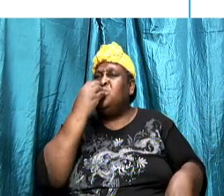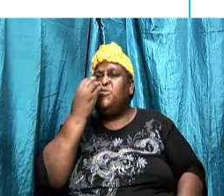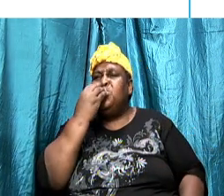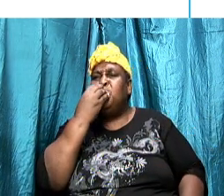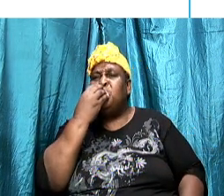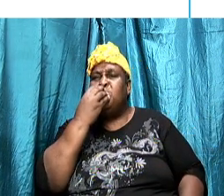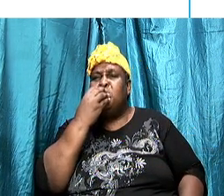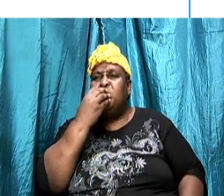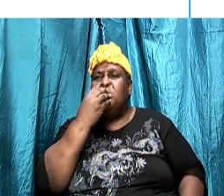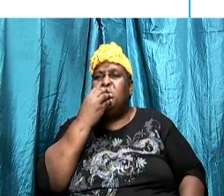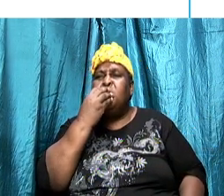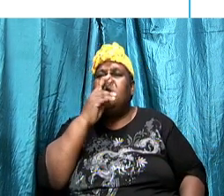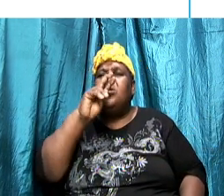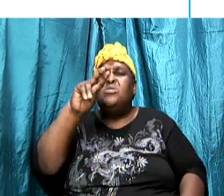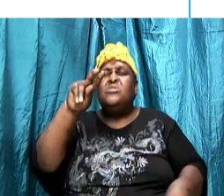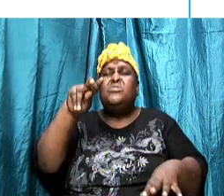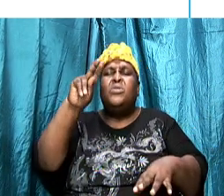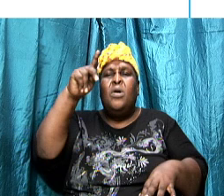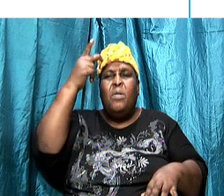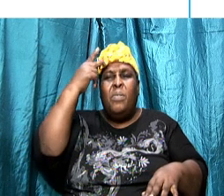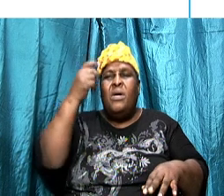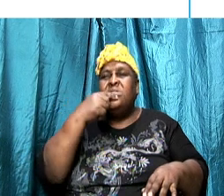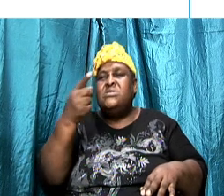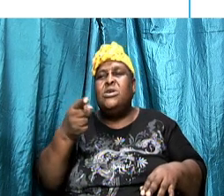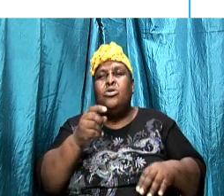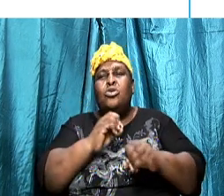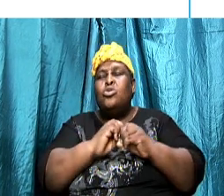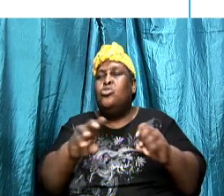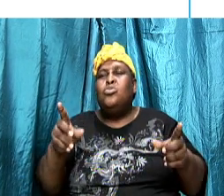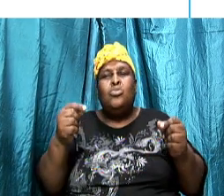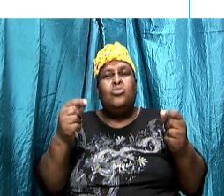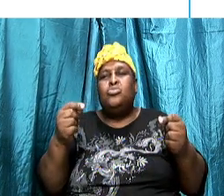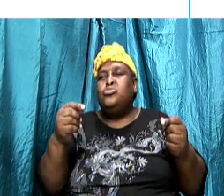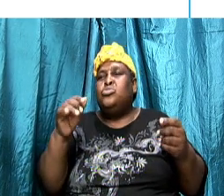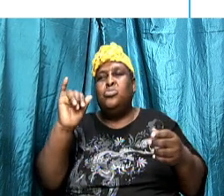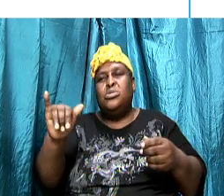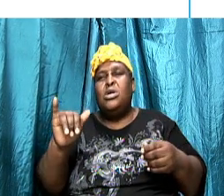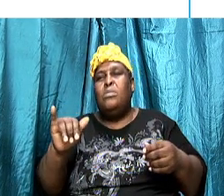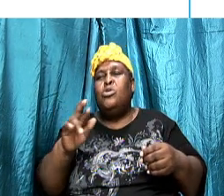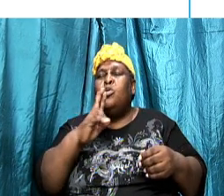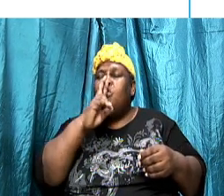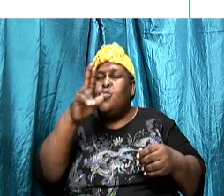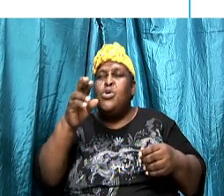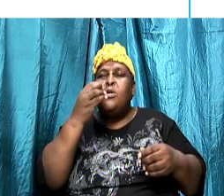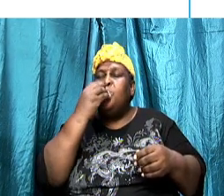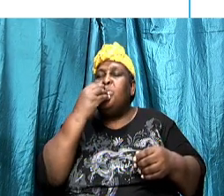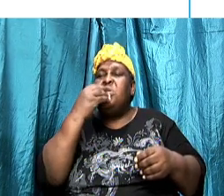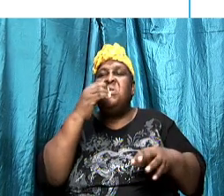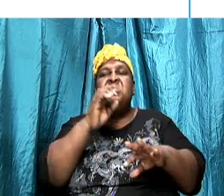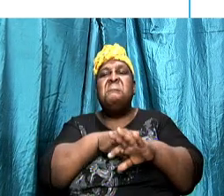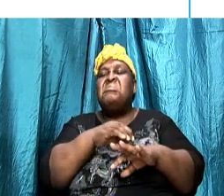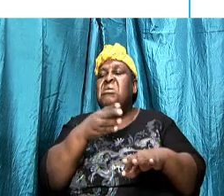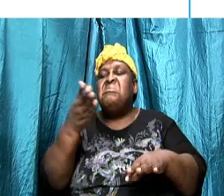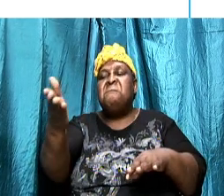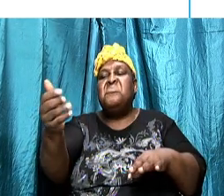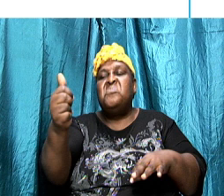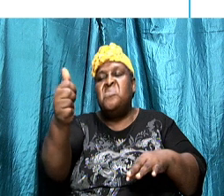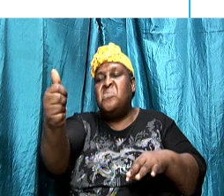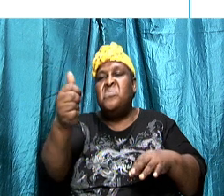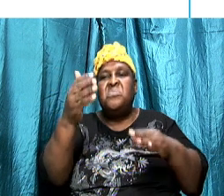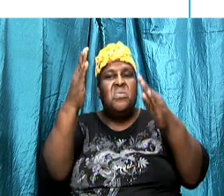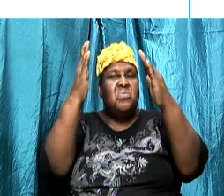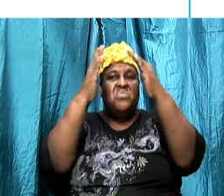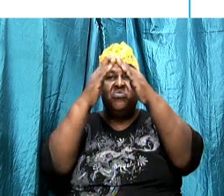know, he didn't want them to operate like that, but they should really eat at their house. In terms of Lord's Supper, he